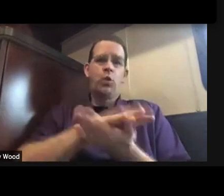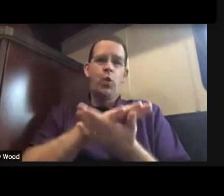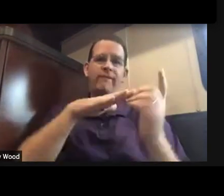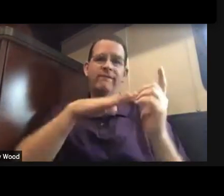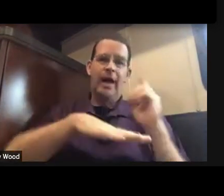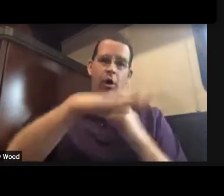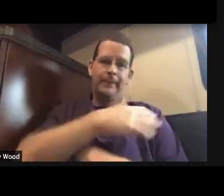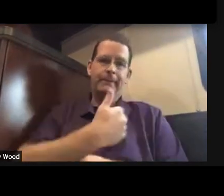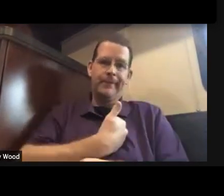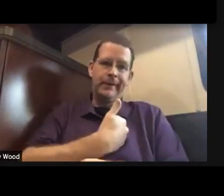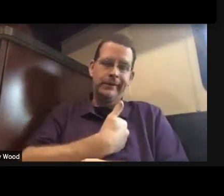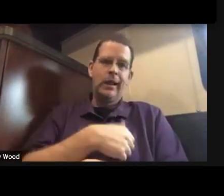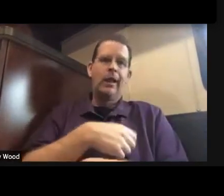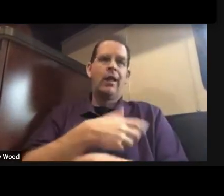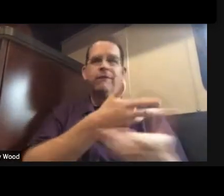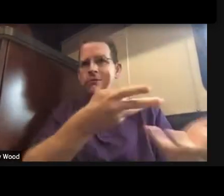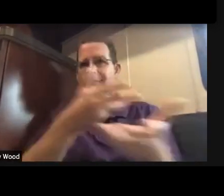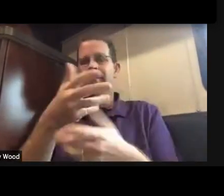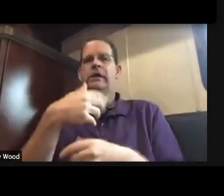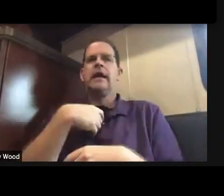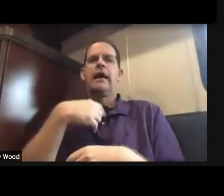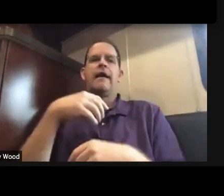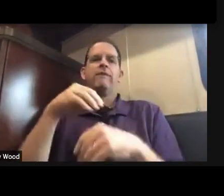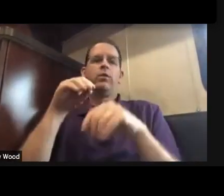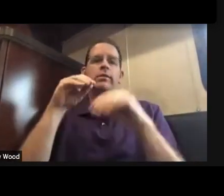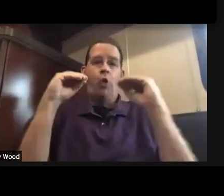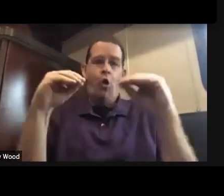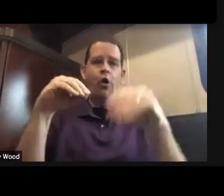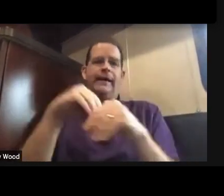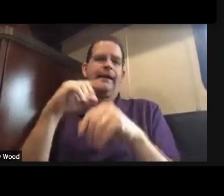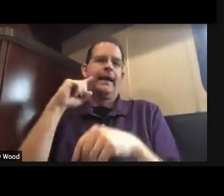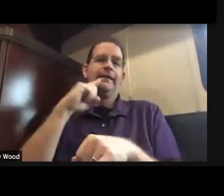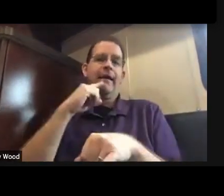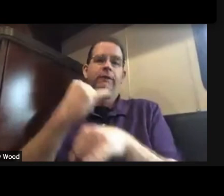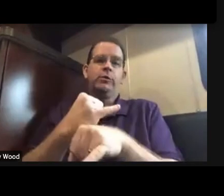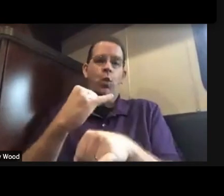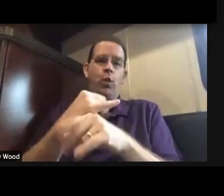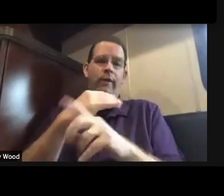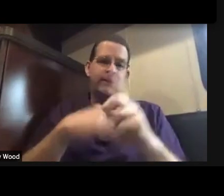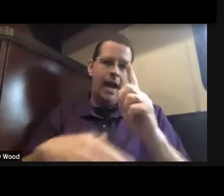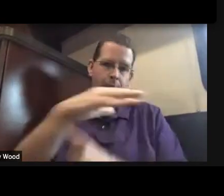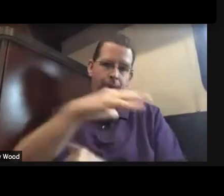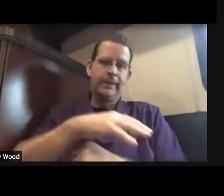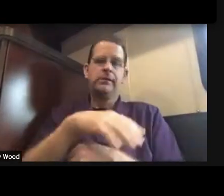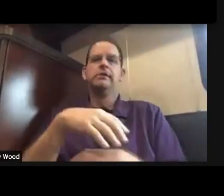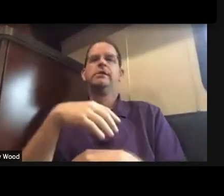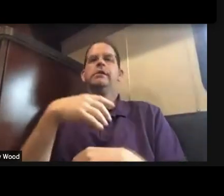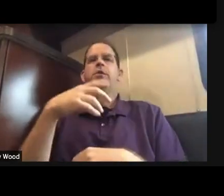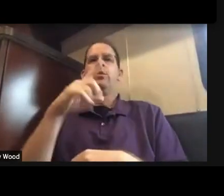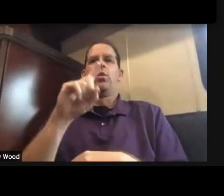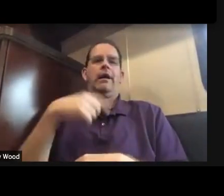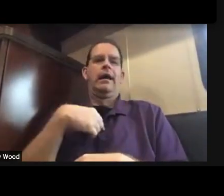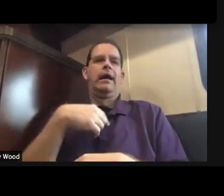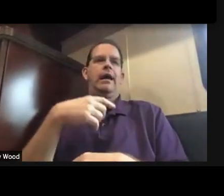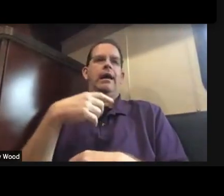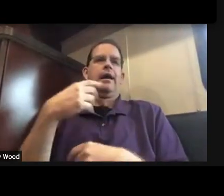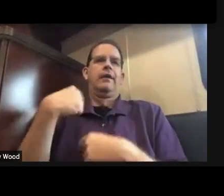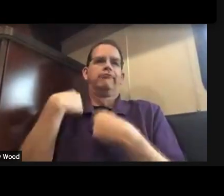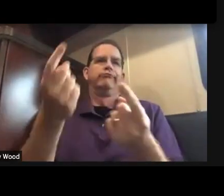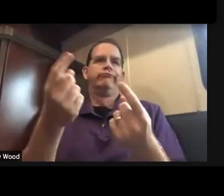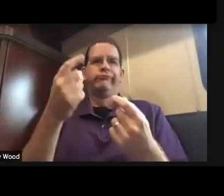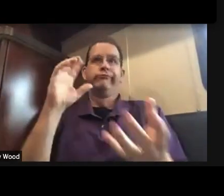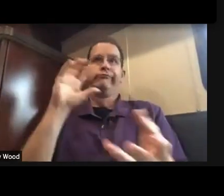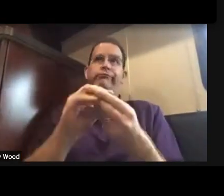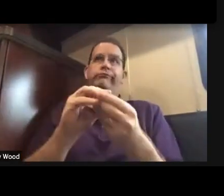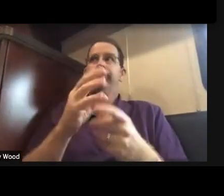some experience within the hearing school environment, personally. And then I taught at a deaf school. I'm within that